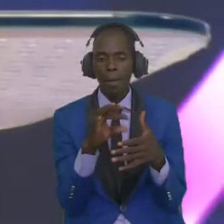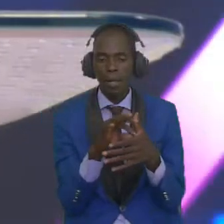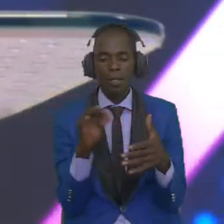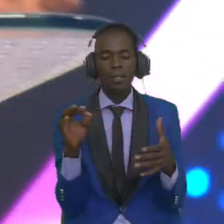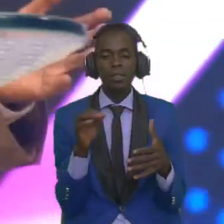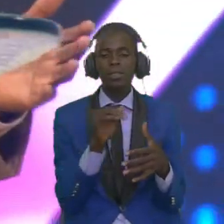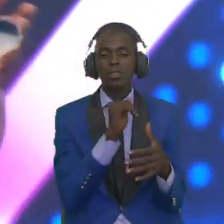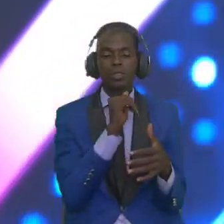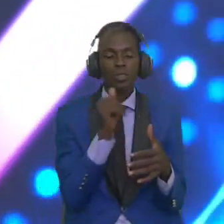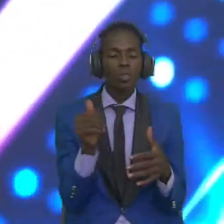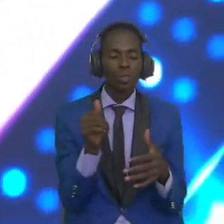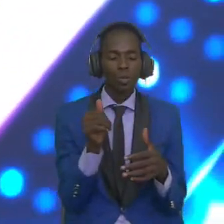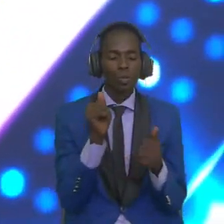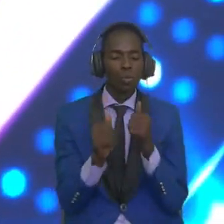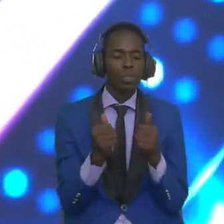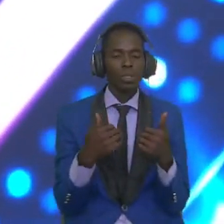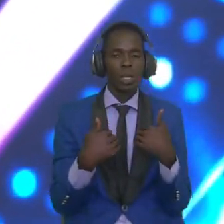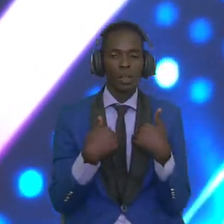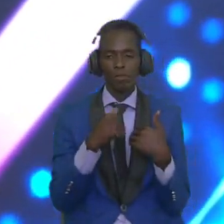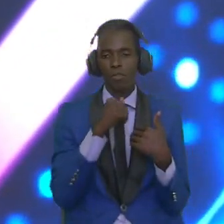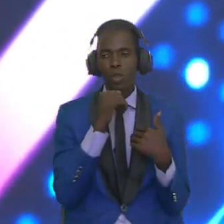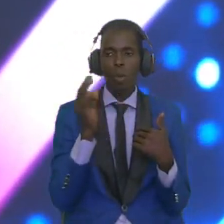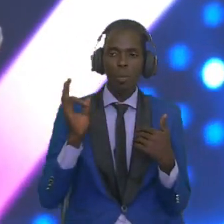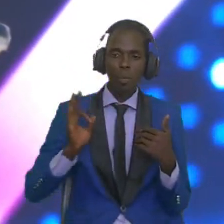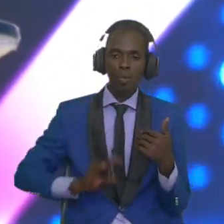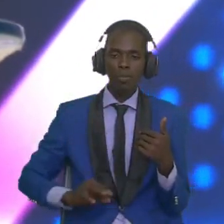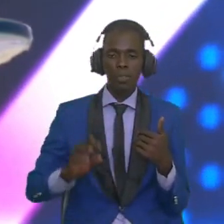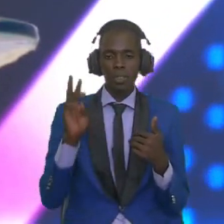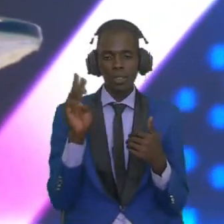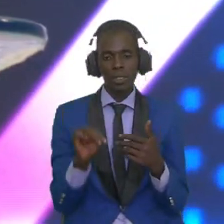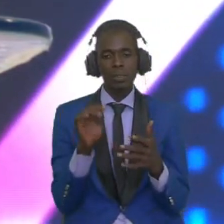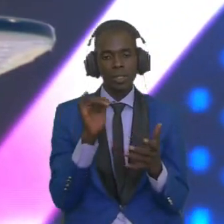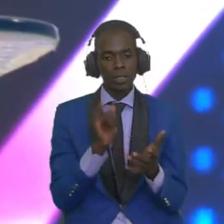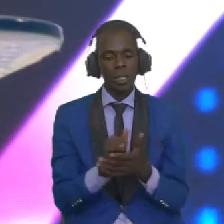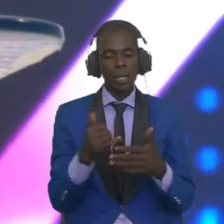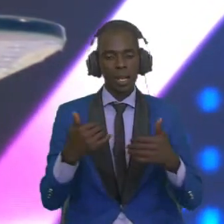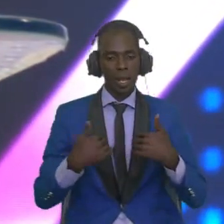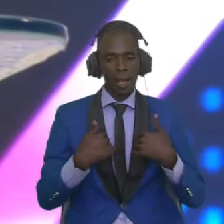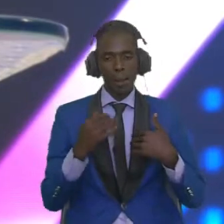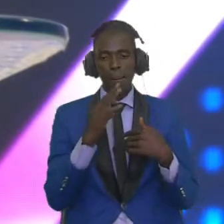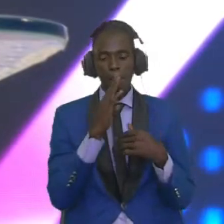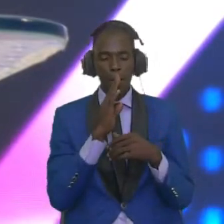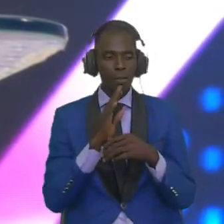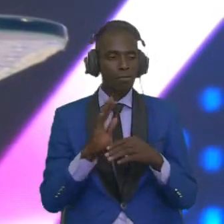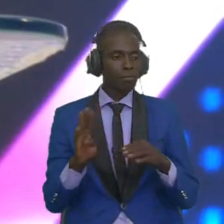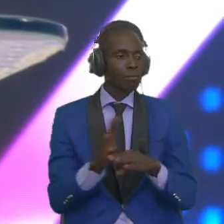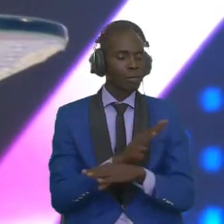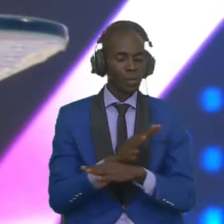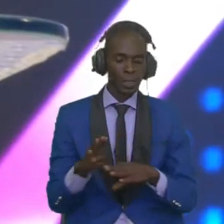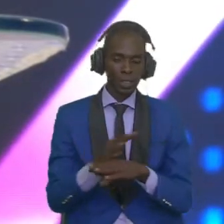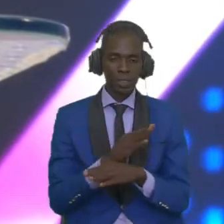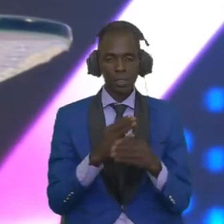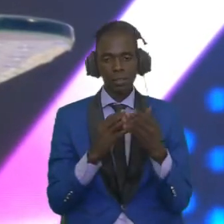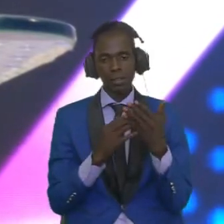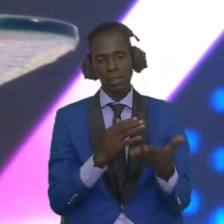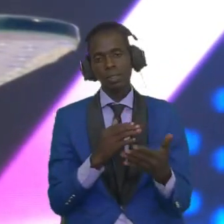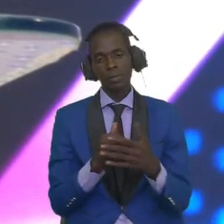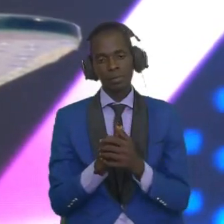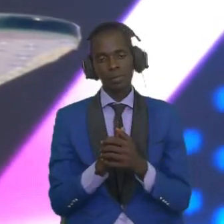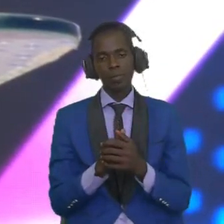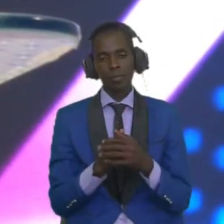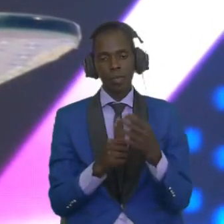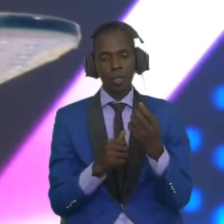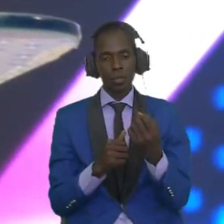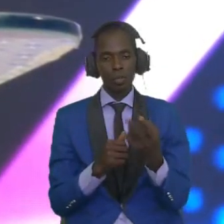not profited them that have been occupied therein. It tells us in